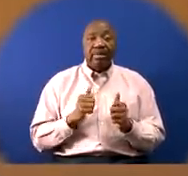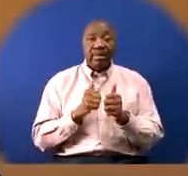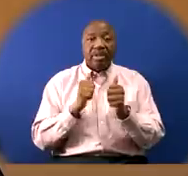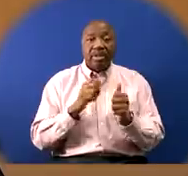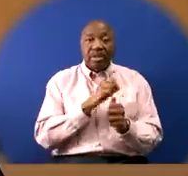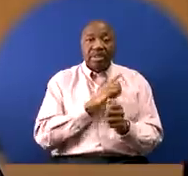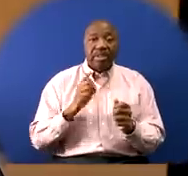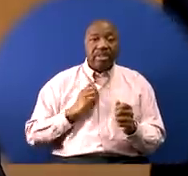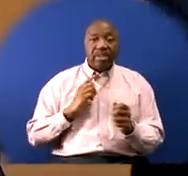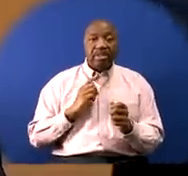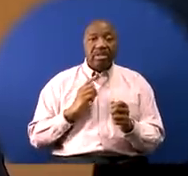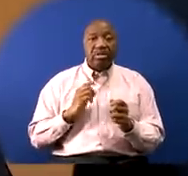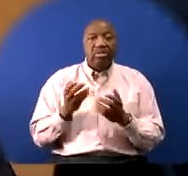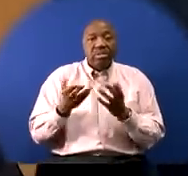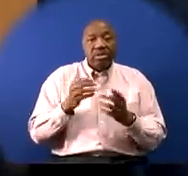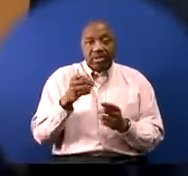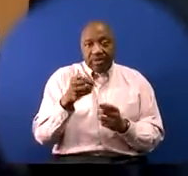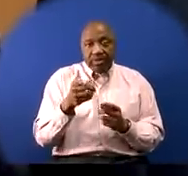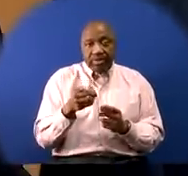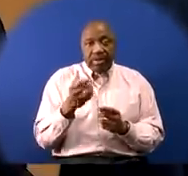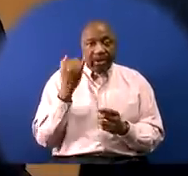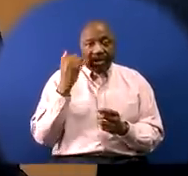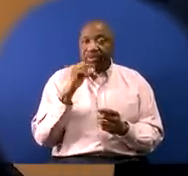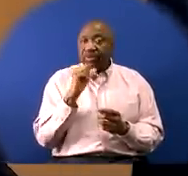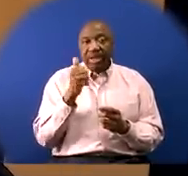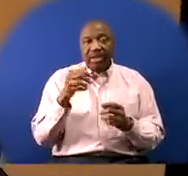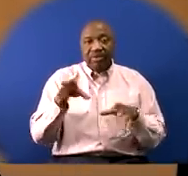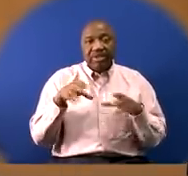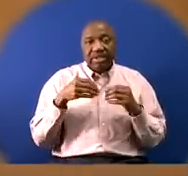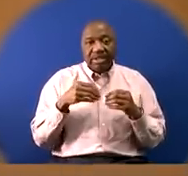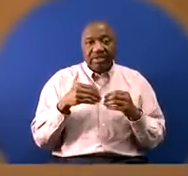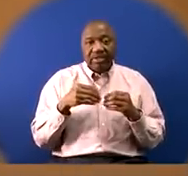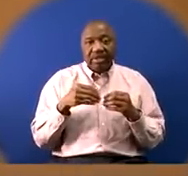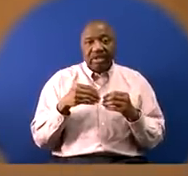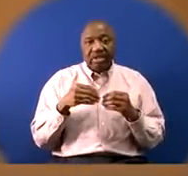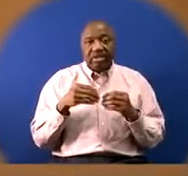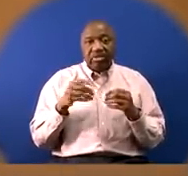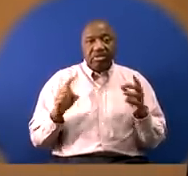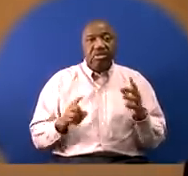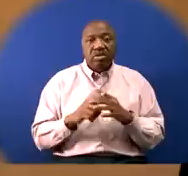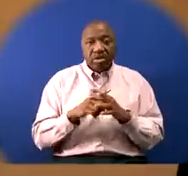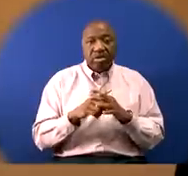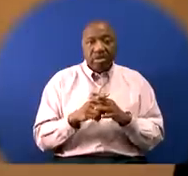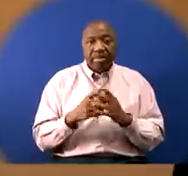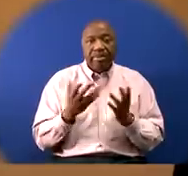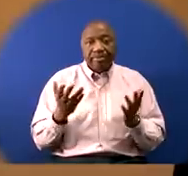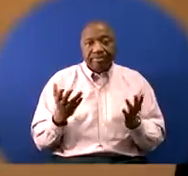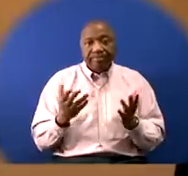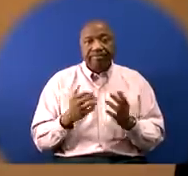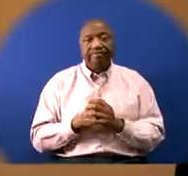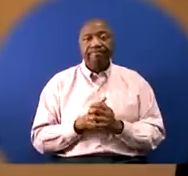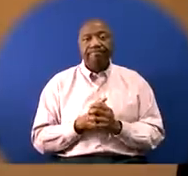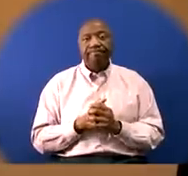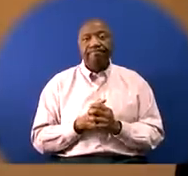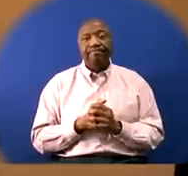you in just a moment, just in case you did not receive the elements as you came into the Lord's church this afternoon.